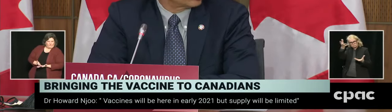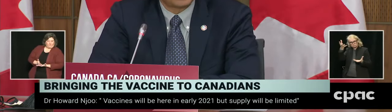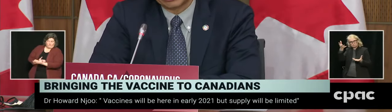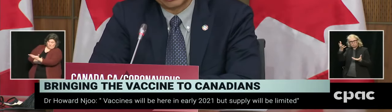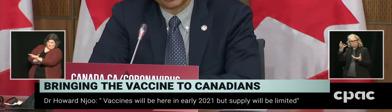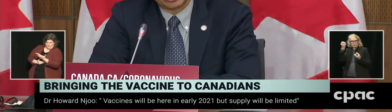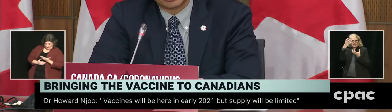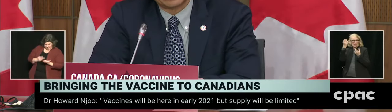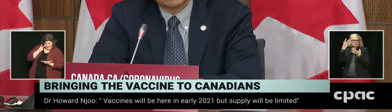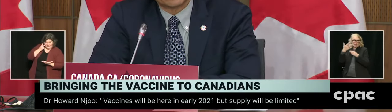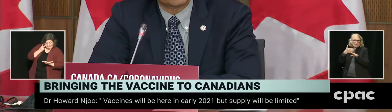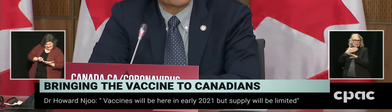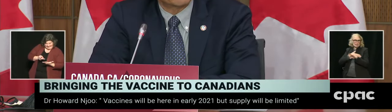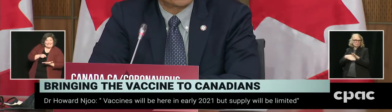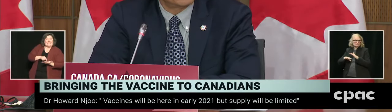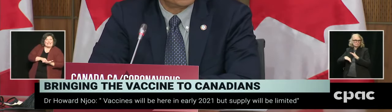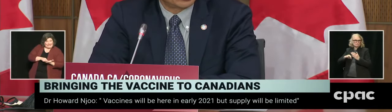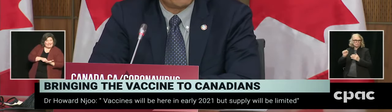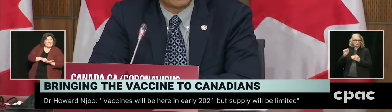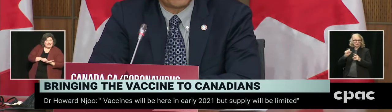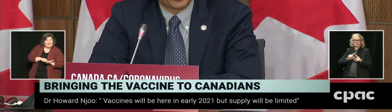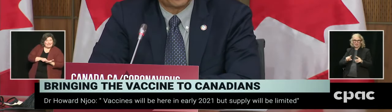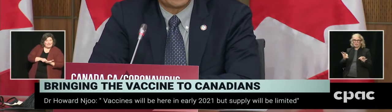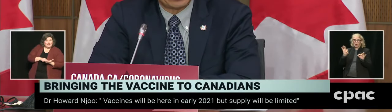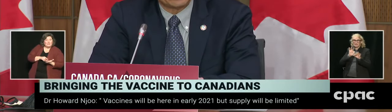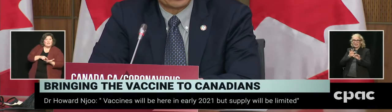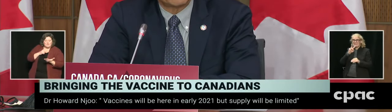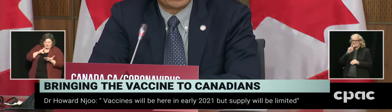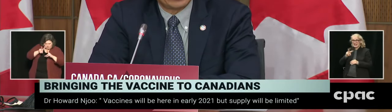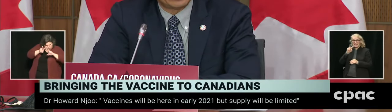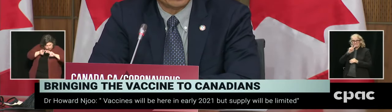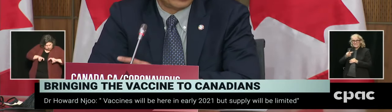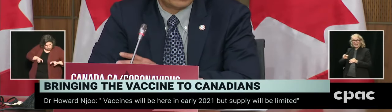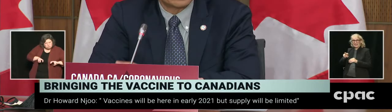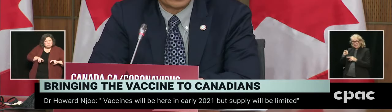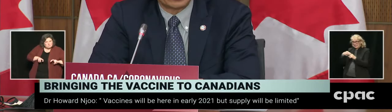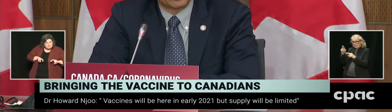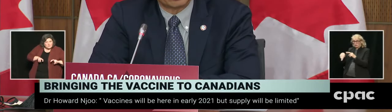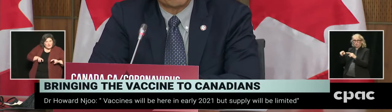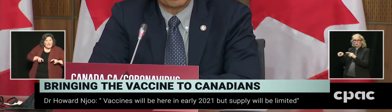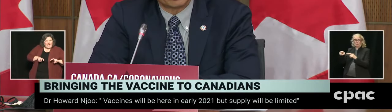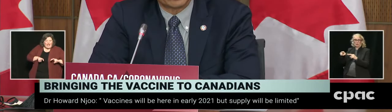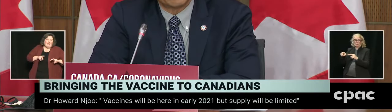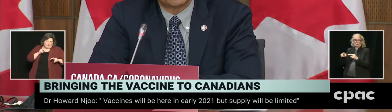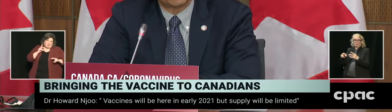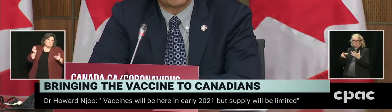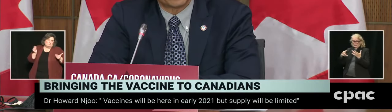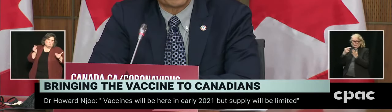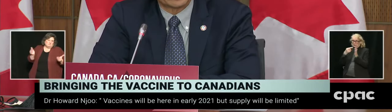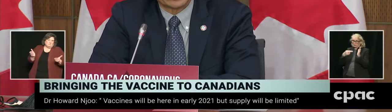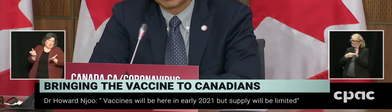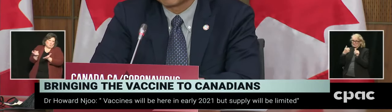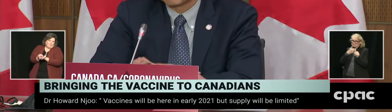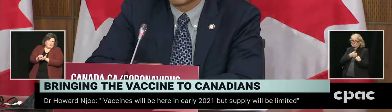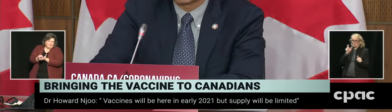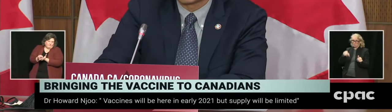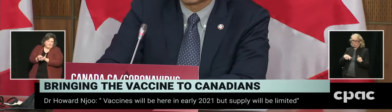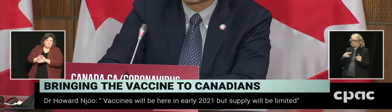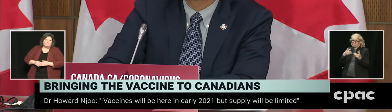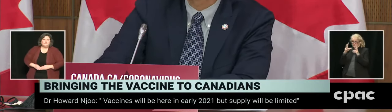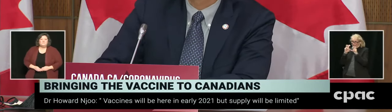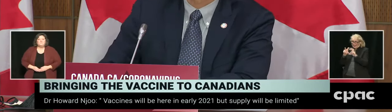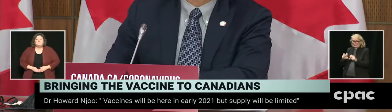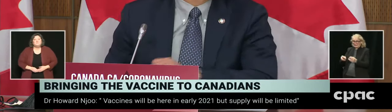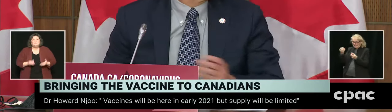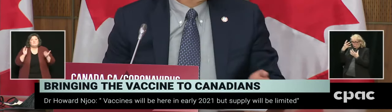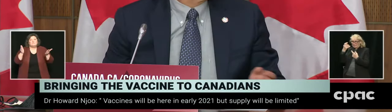submit to our regulatory colleagues in terms of having a thorough analysis of the data and then seeing where it goes in terms of the approval process. Thank